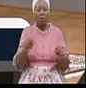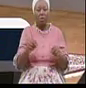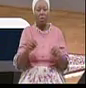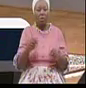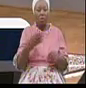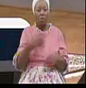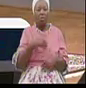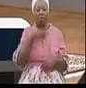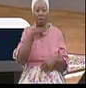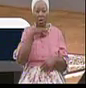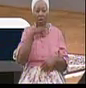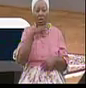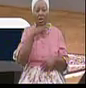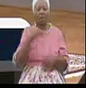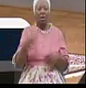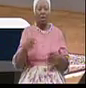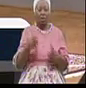nor